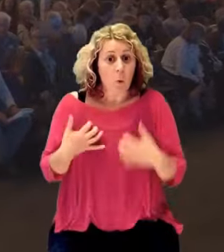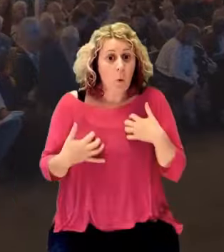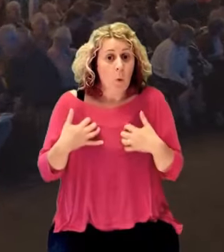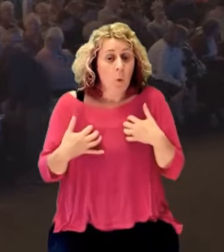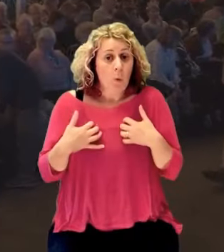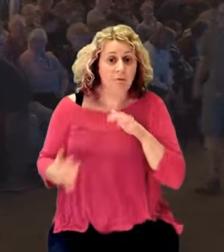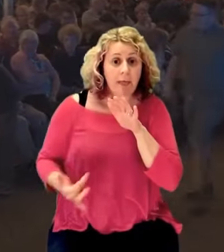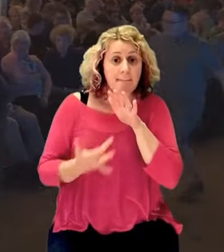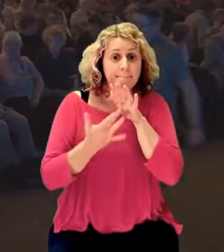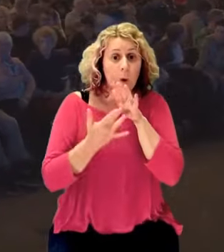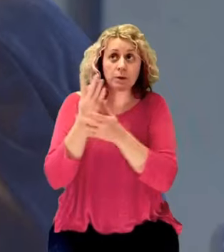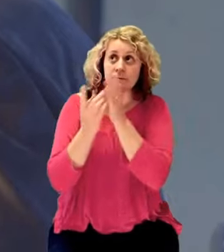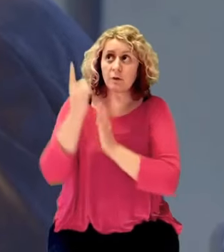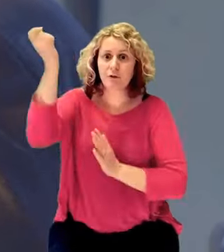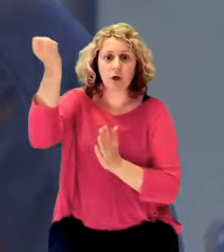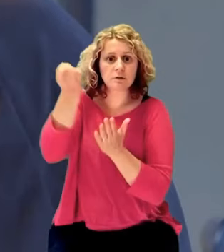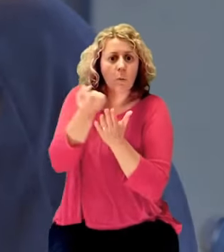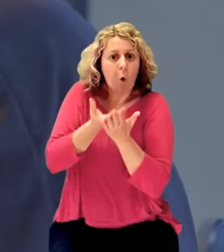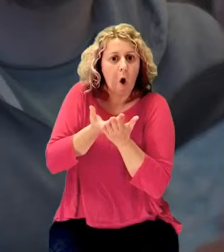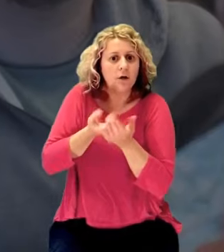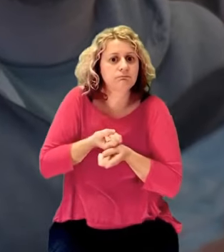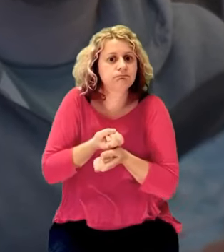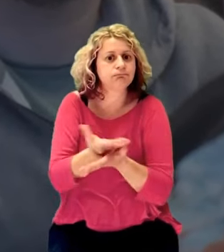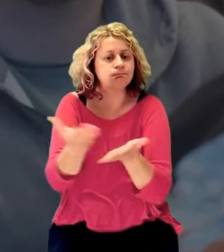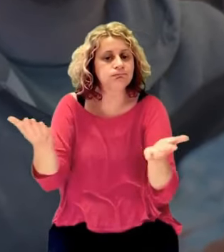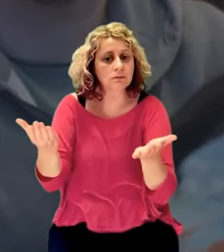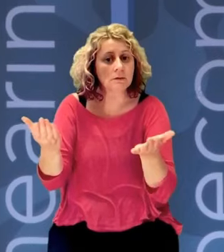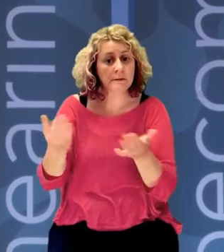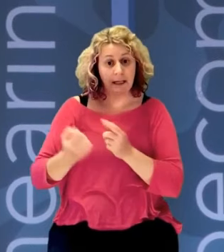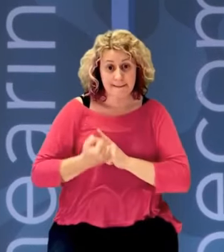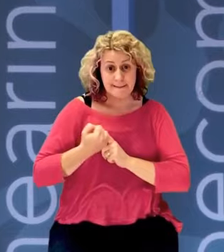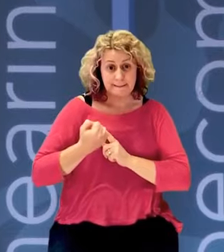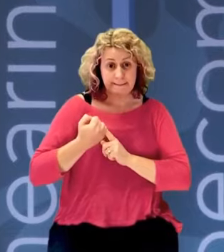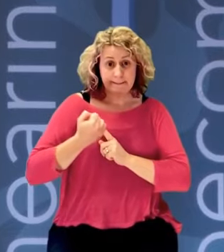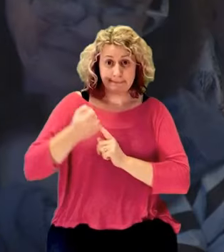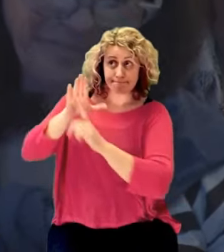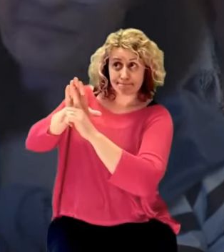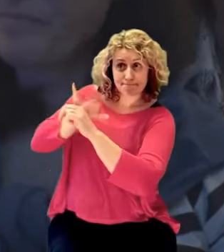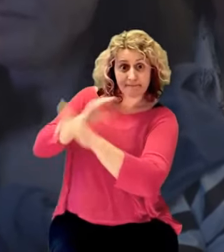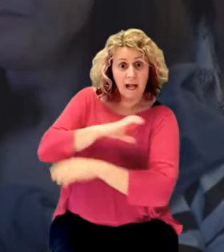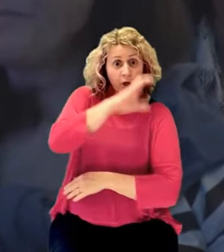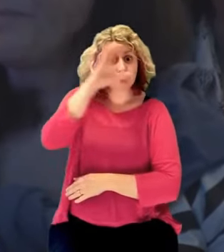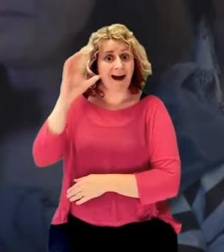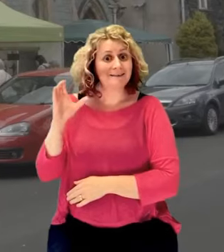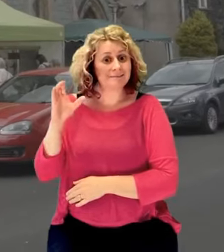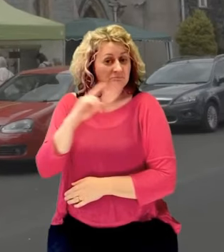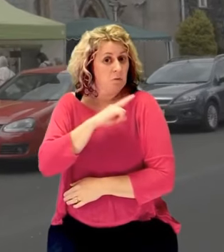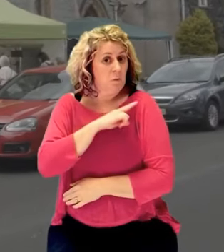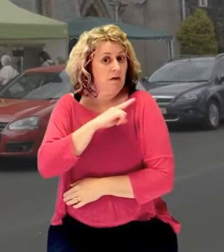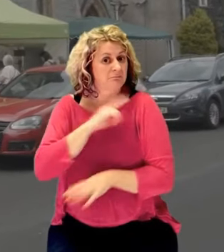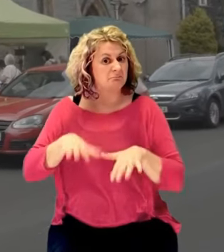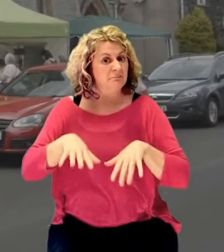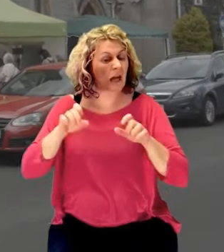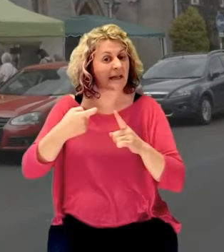Passion for the importance of God's word, becoming like Christ, and global mission saw the start of the Keswick Convention. And from